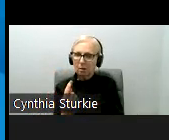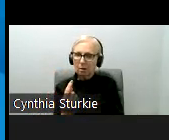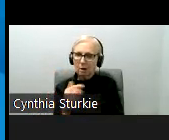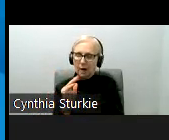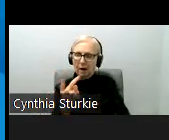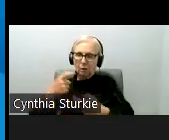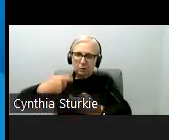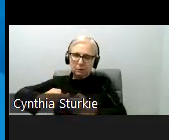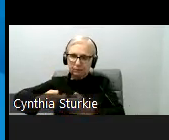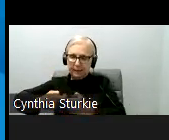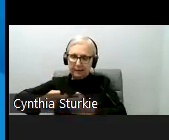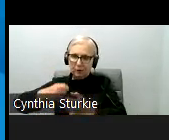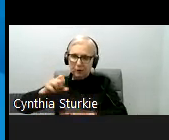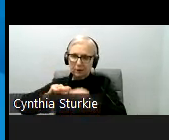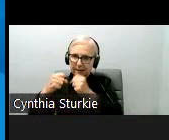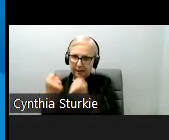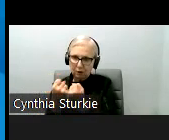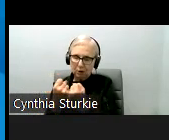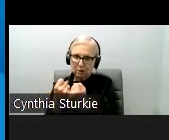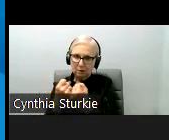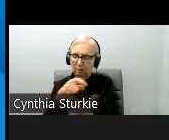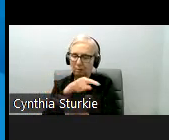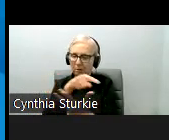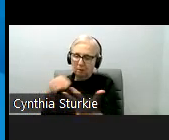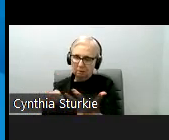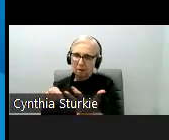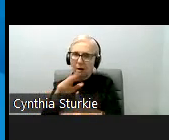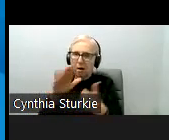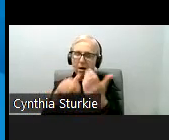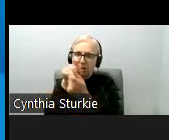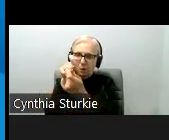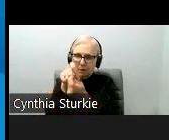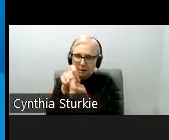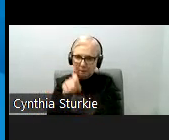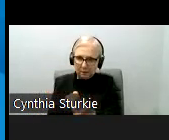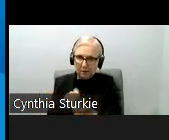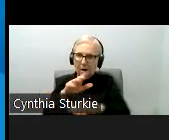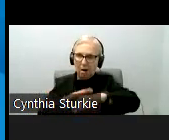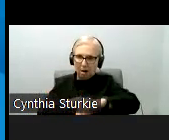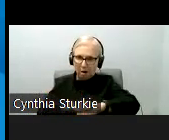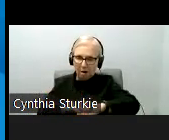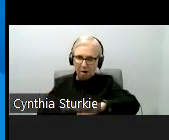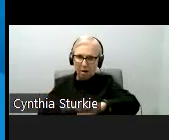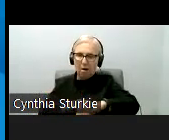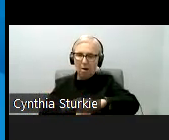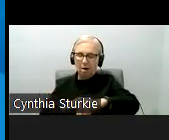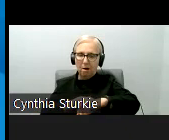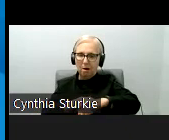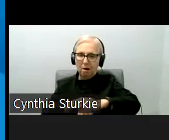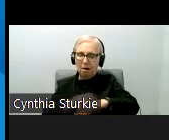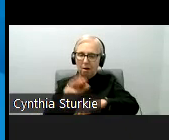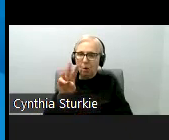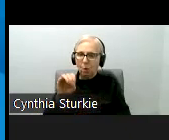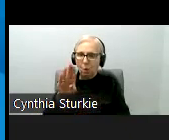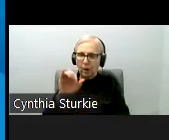Spanish speaking session coming up as well. You can find all of the details about that on our laws and rules webpage on the calendar